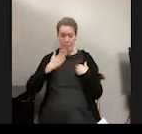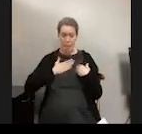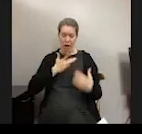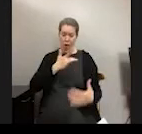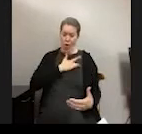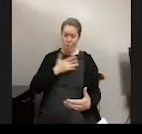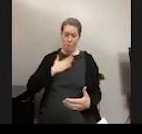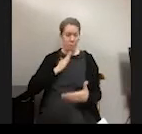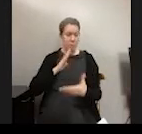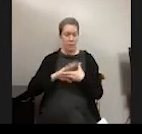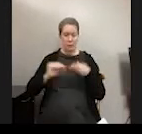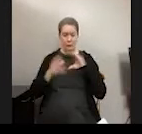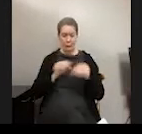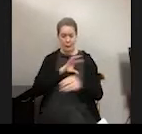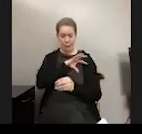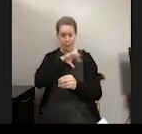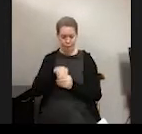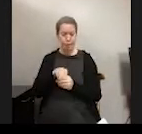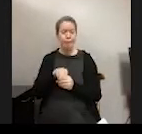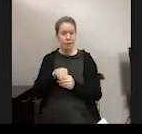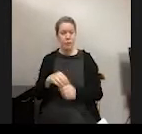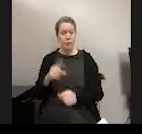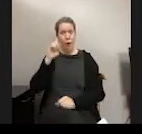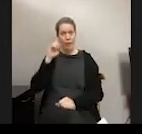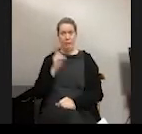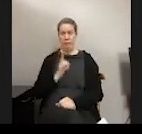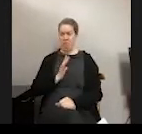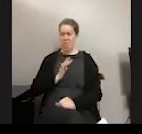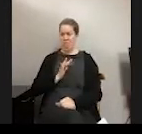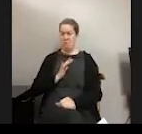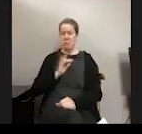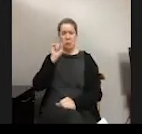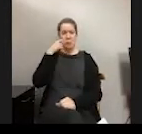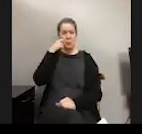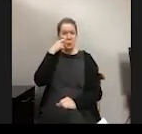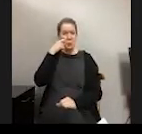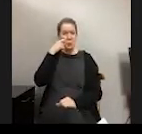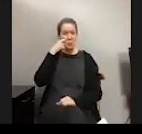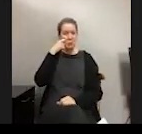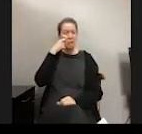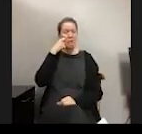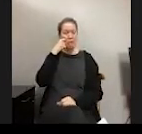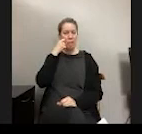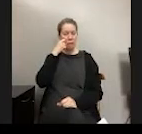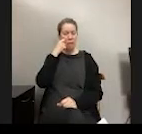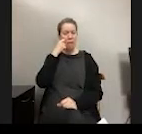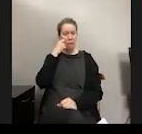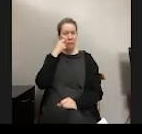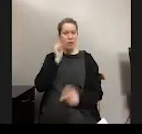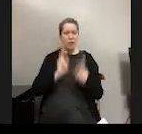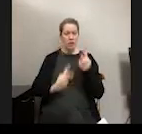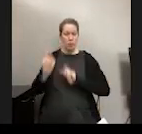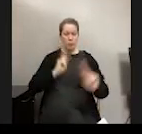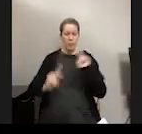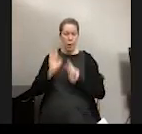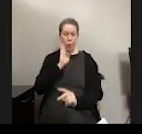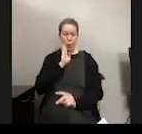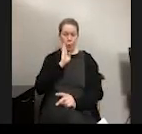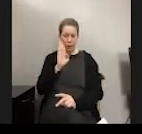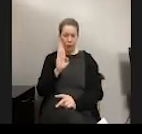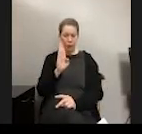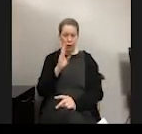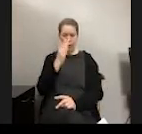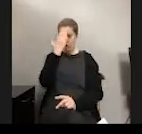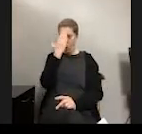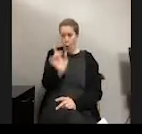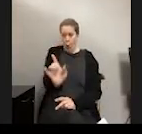think that's a really cool thing that I can sort of disrupt with that. And people will know where it is, but we're going into very public places. So there's